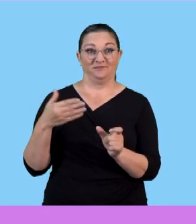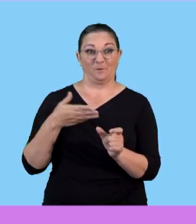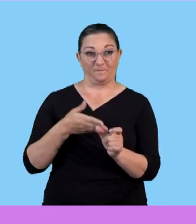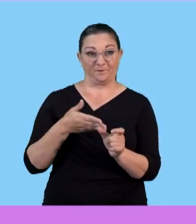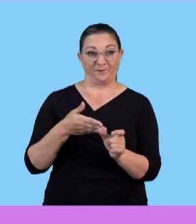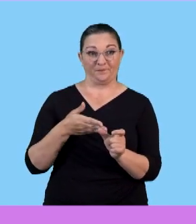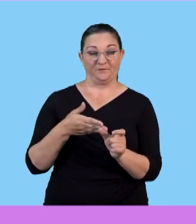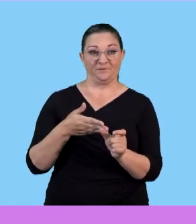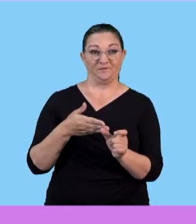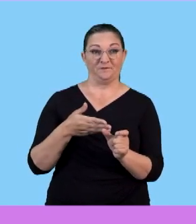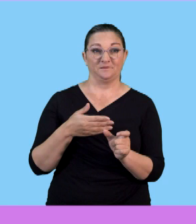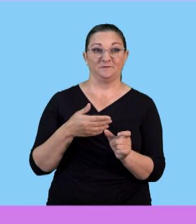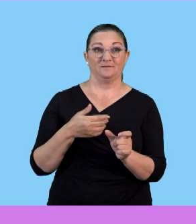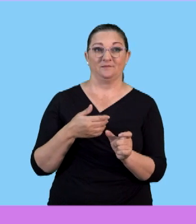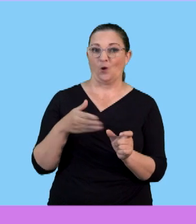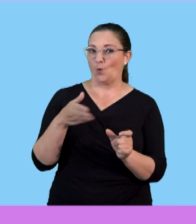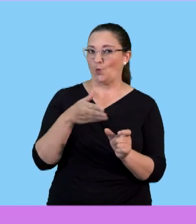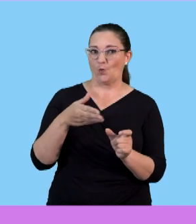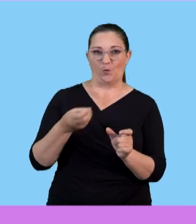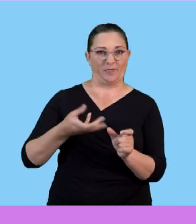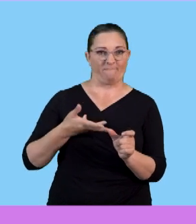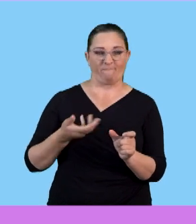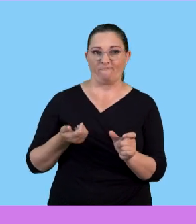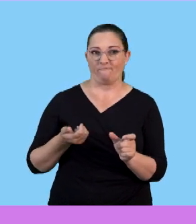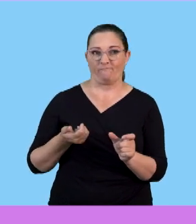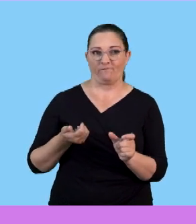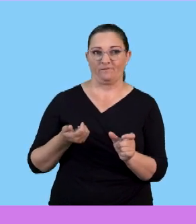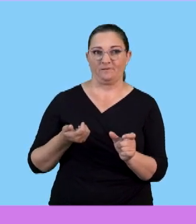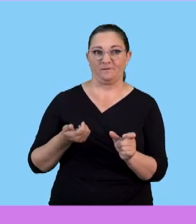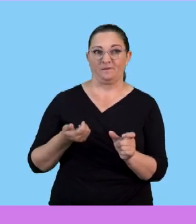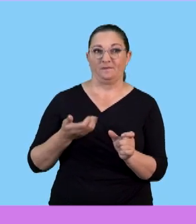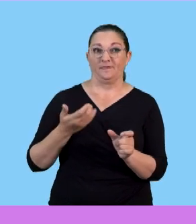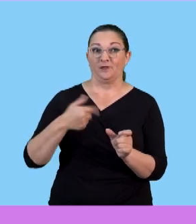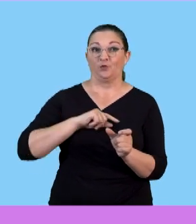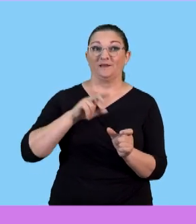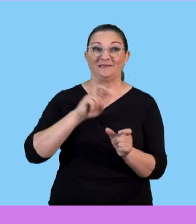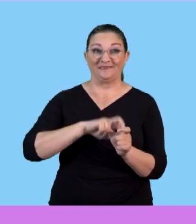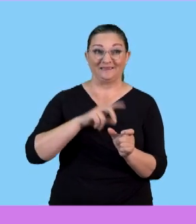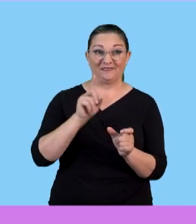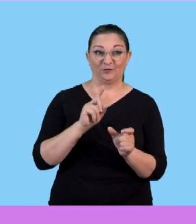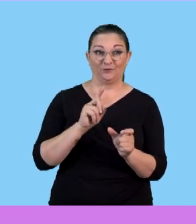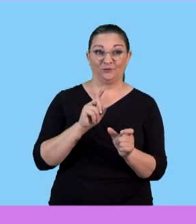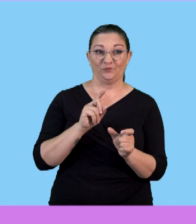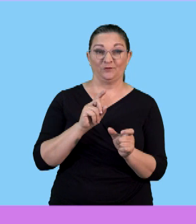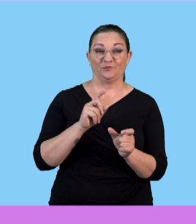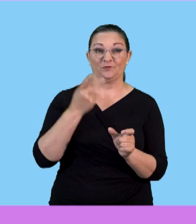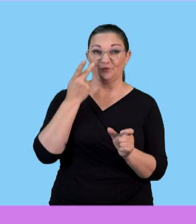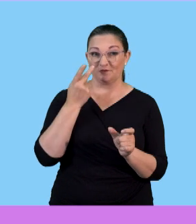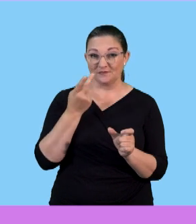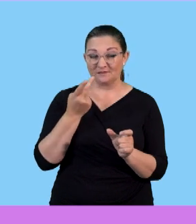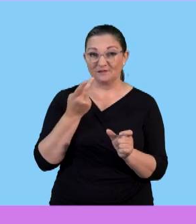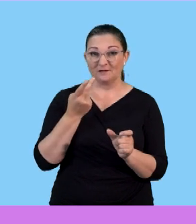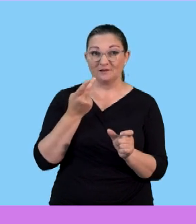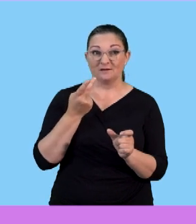here, and there's nothing given. So we need to calculate that yellow part.